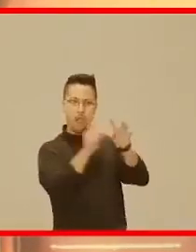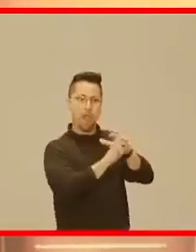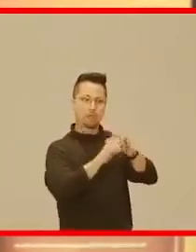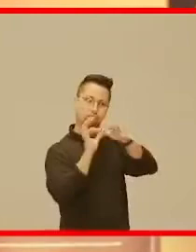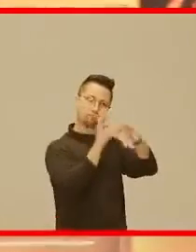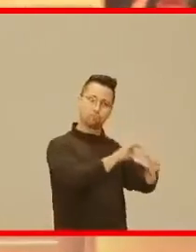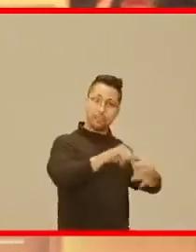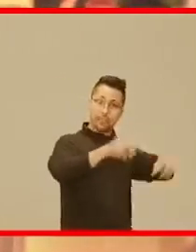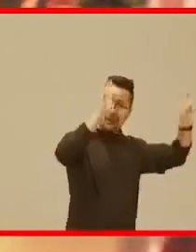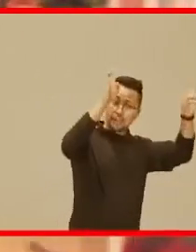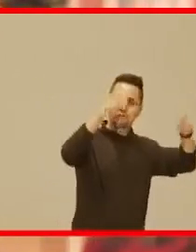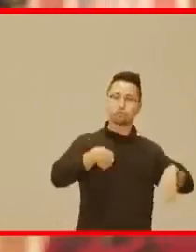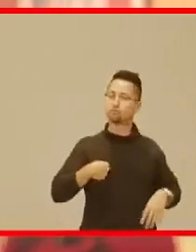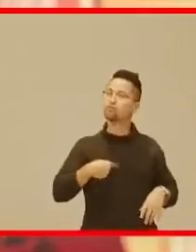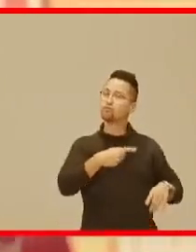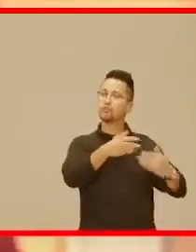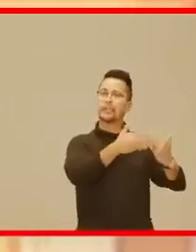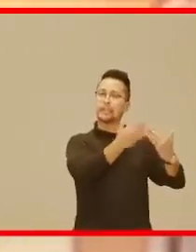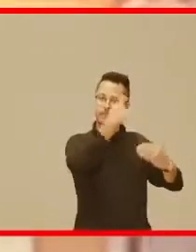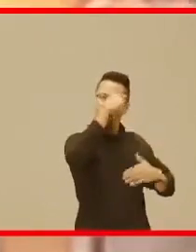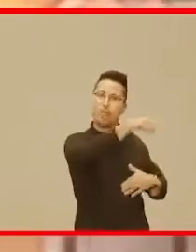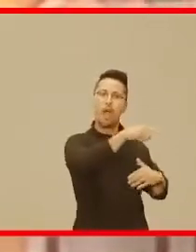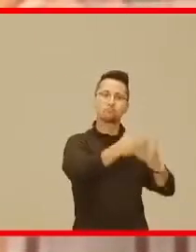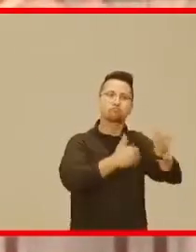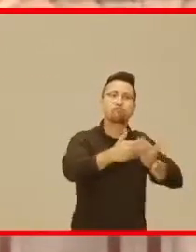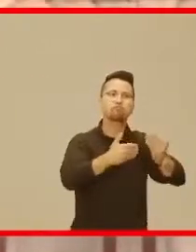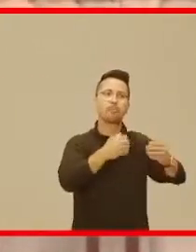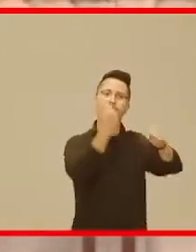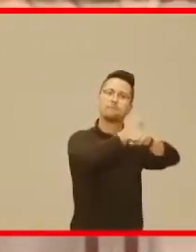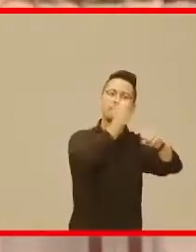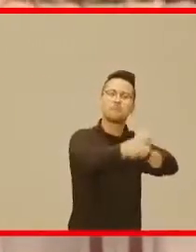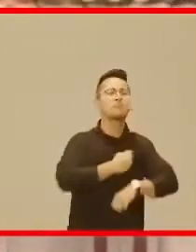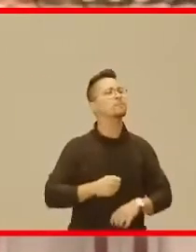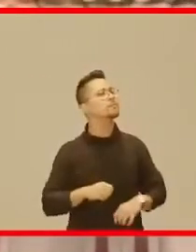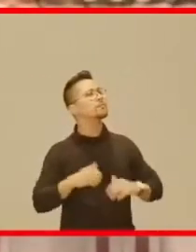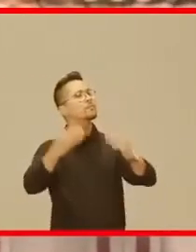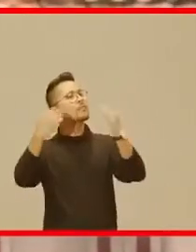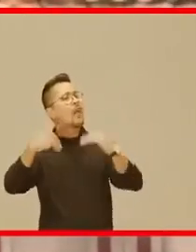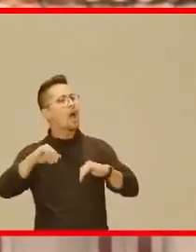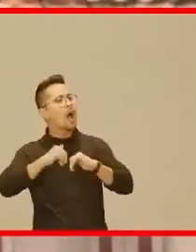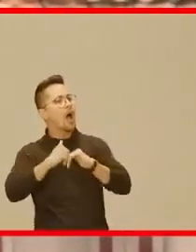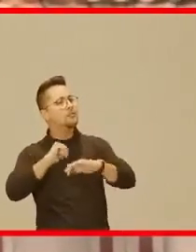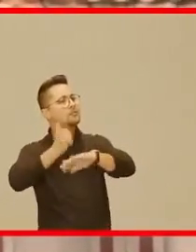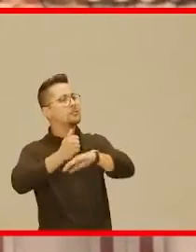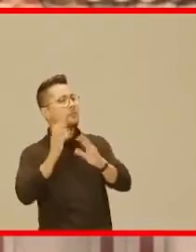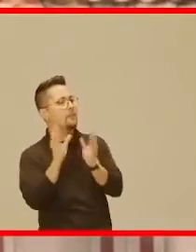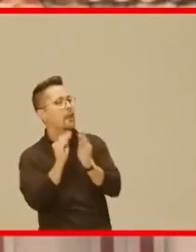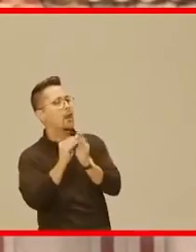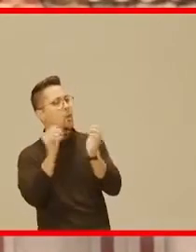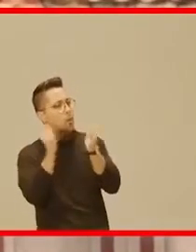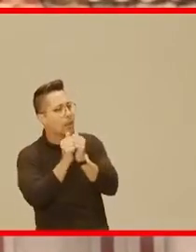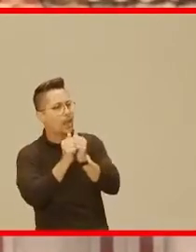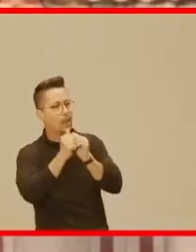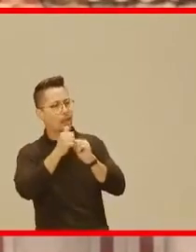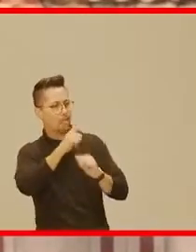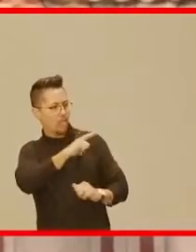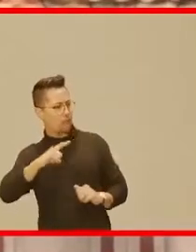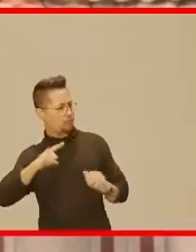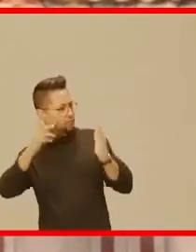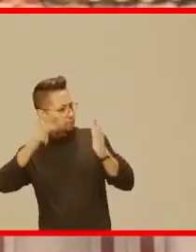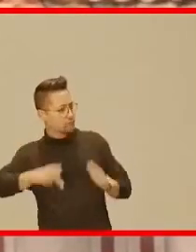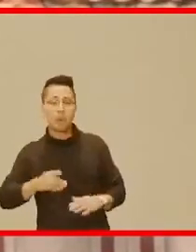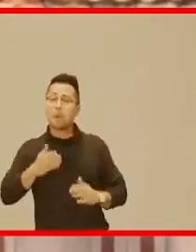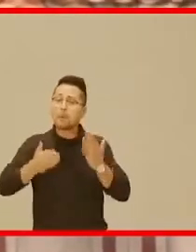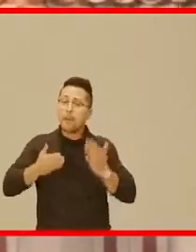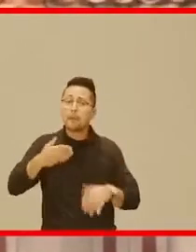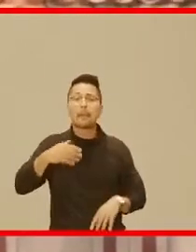And so along that line, how do you schedule a meeting with your legislators? Yes. So that's a question. So if you're meeting with your state